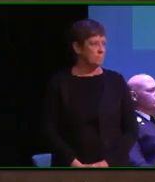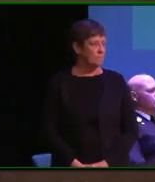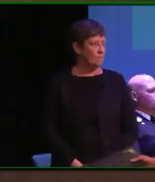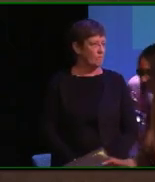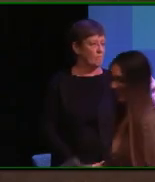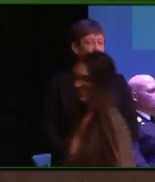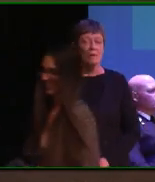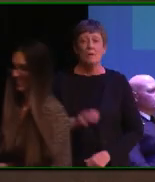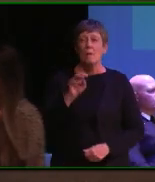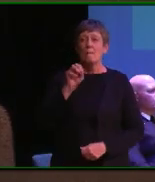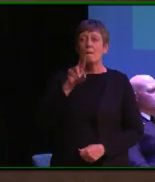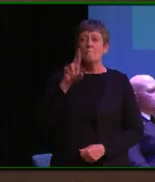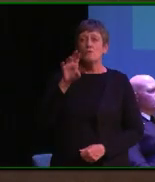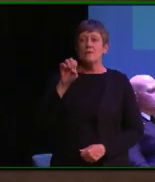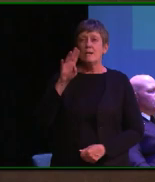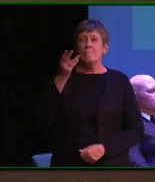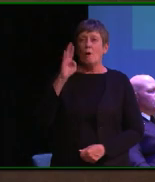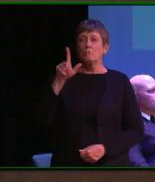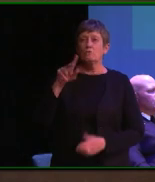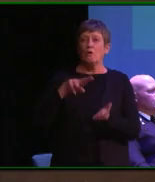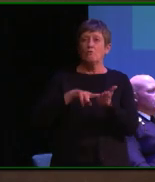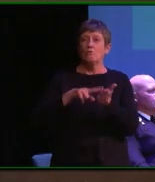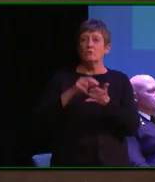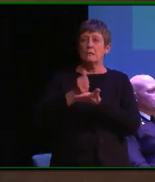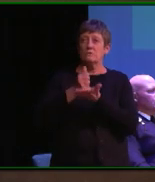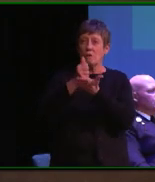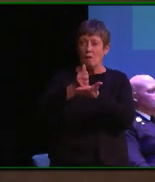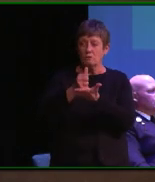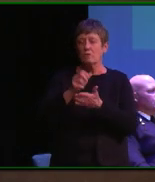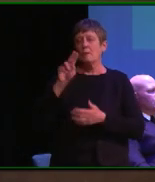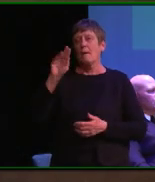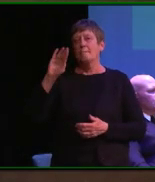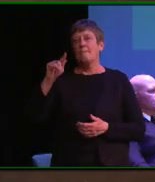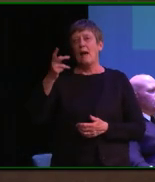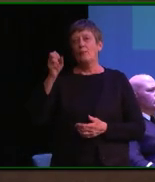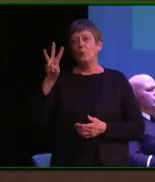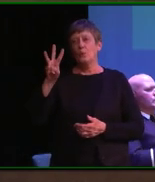The Marie Marshall Nursing Scholarship goes to Matthew Adams.